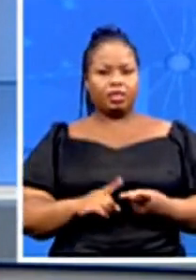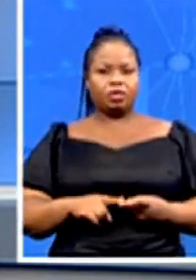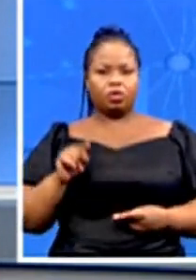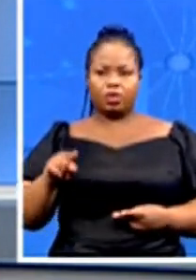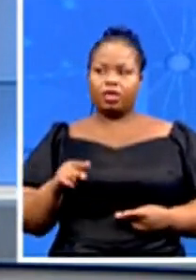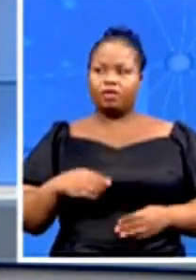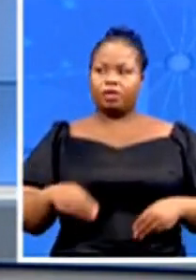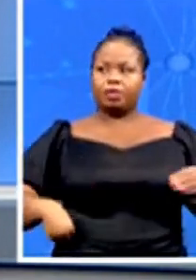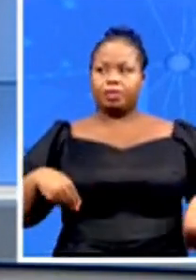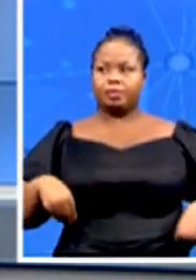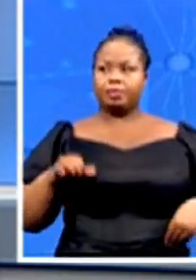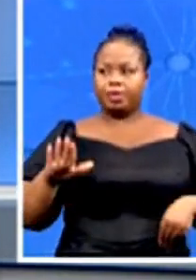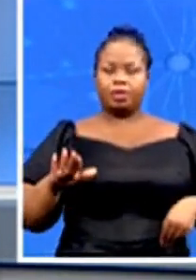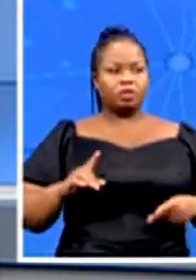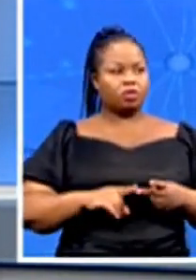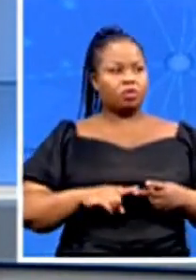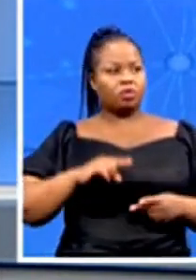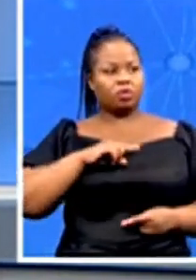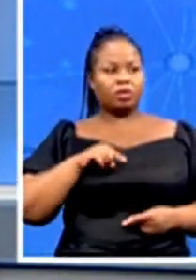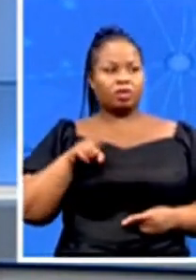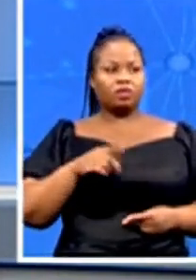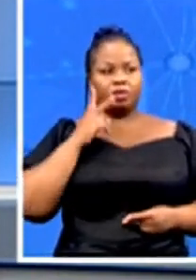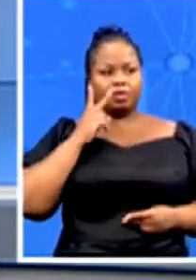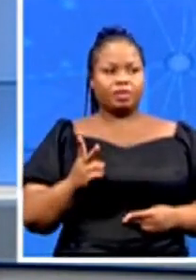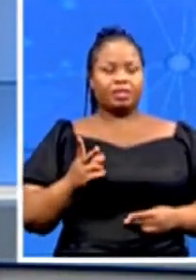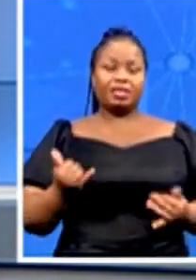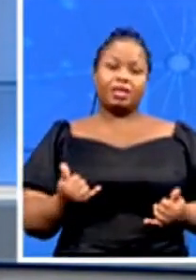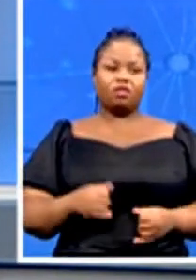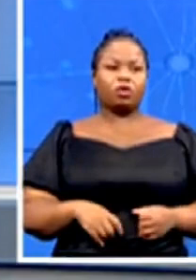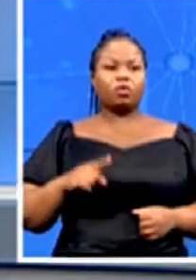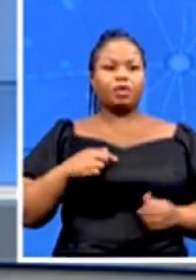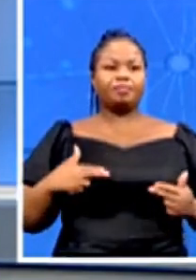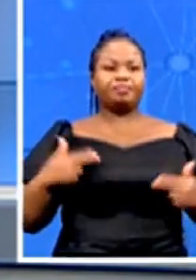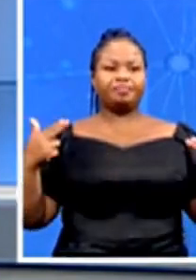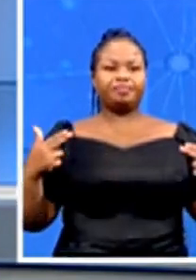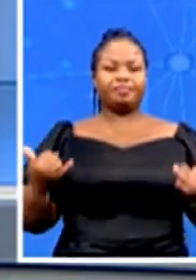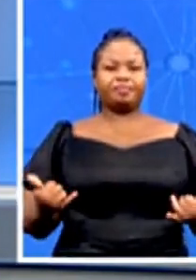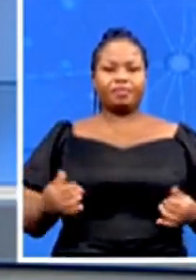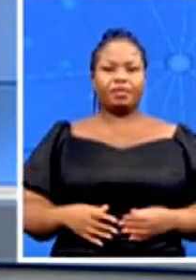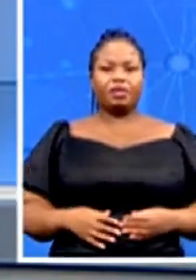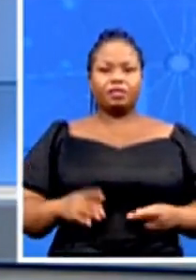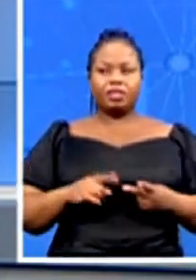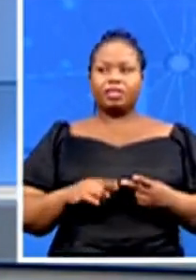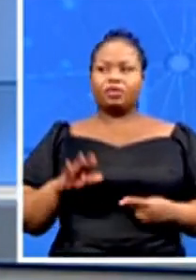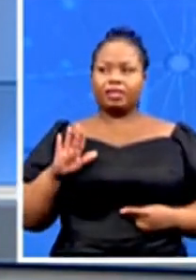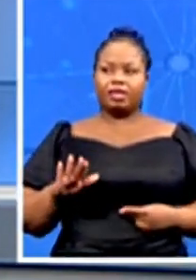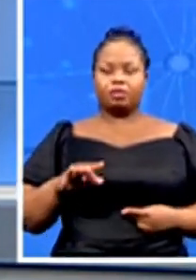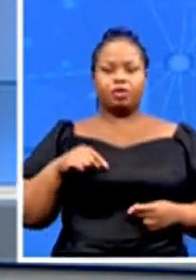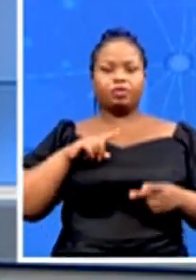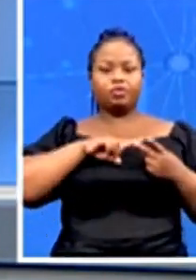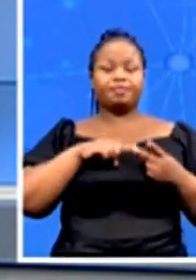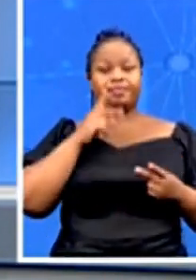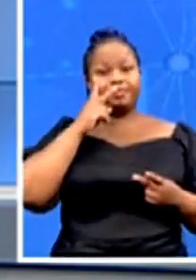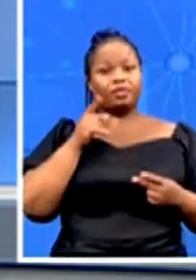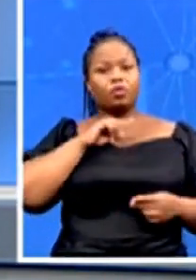with the 1999 arms deal. It remains unclear whether the former president, who was released on medical parole earlier this month, will be